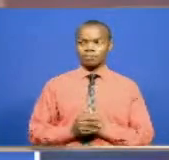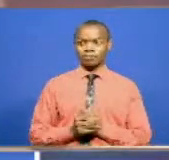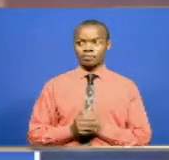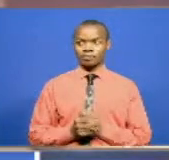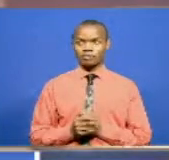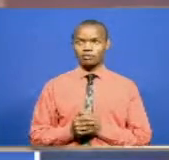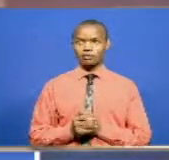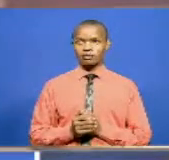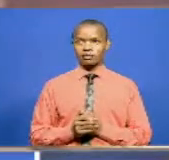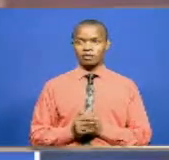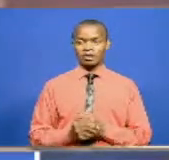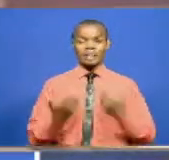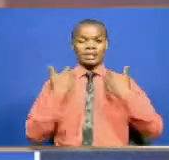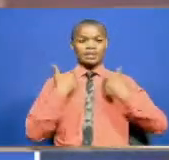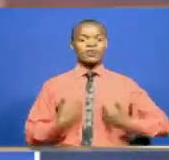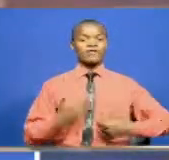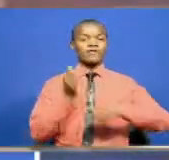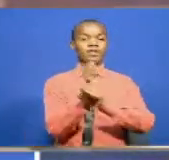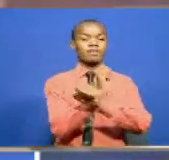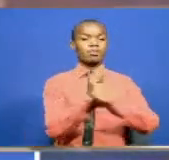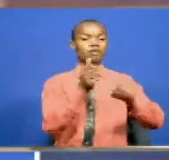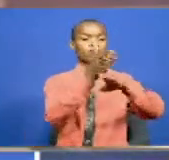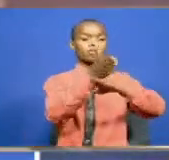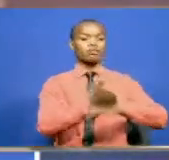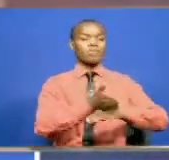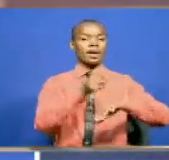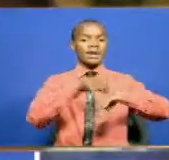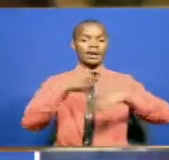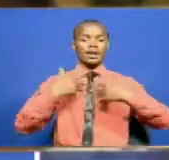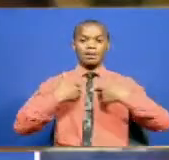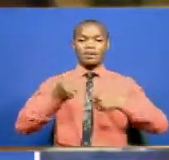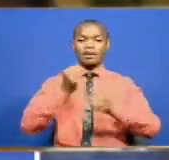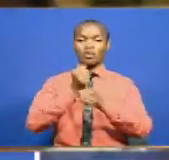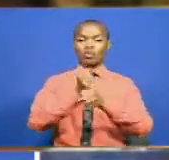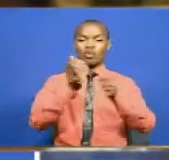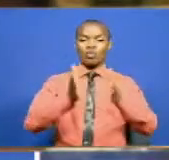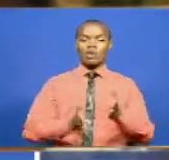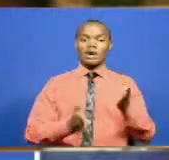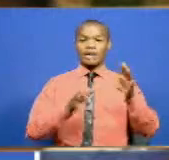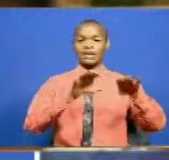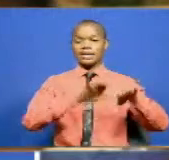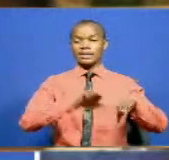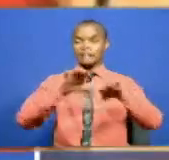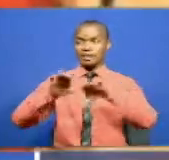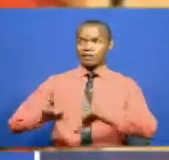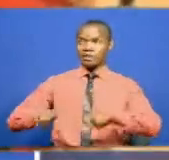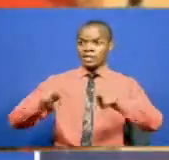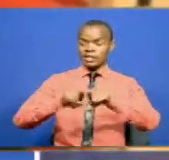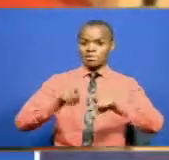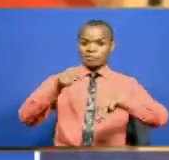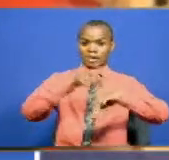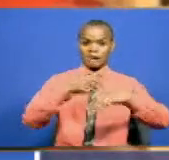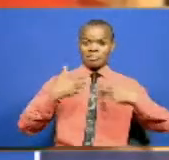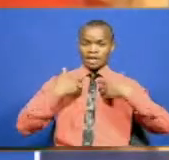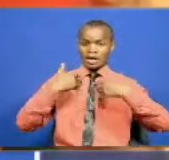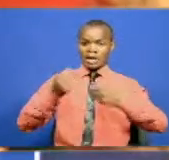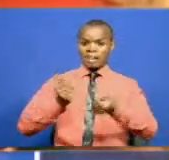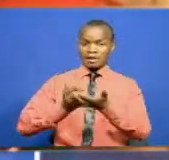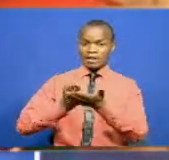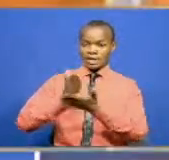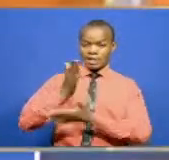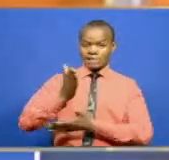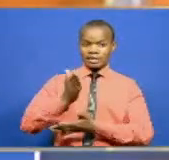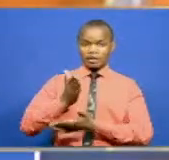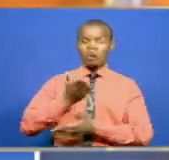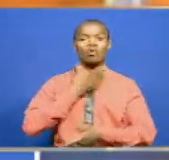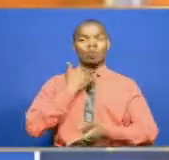Na mimi siwezi kunyamaza madaktari wakikufa. Sentiments resorting with a position taken by health rights activists who